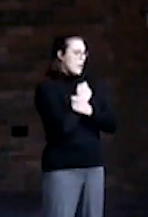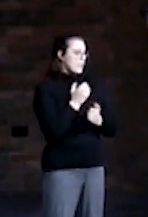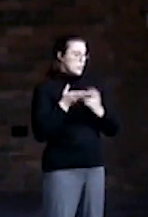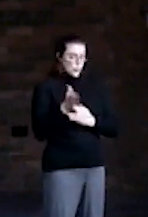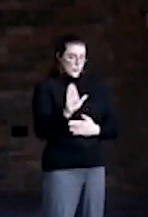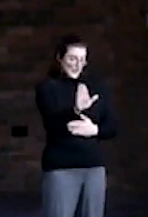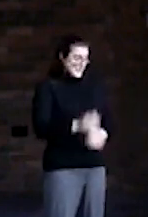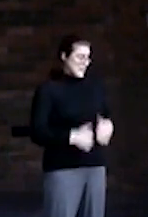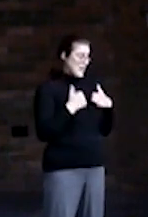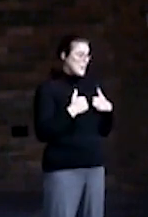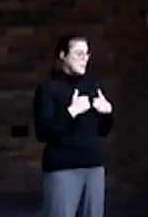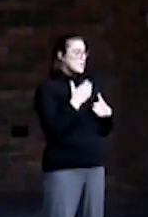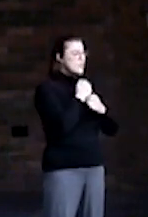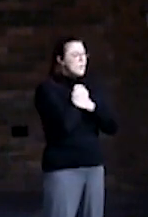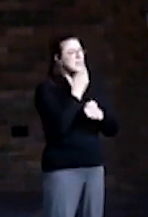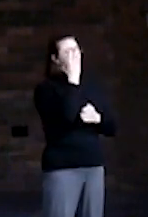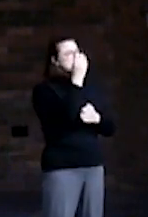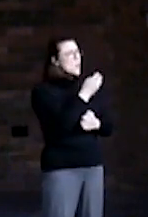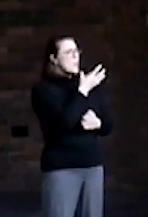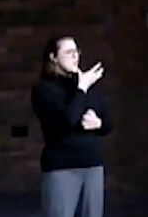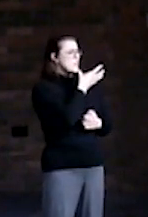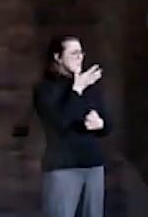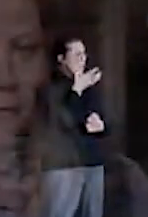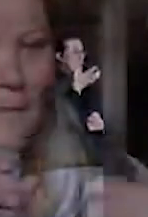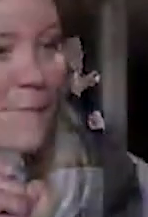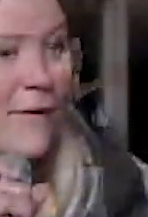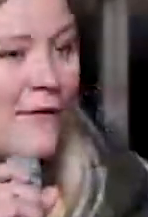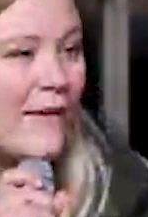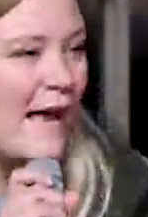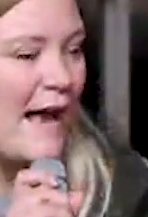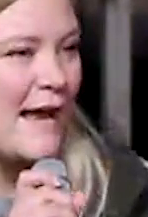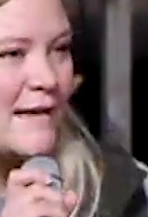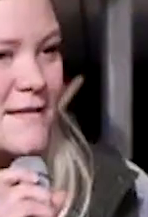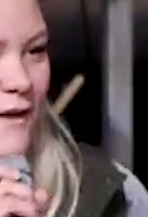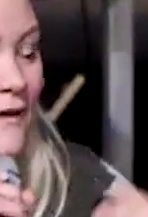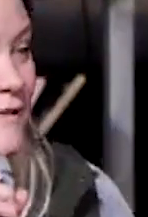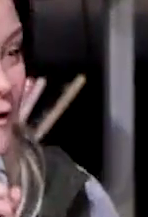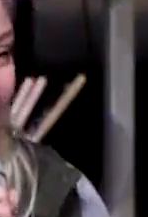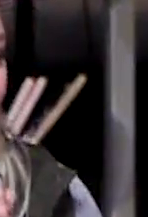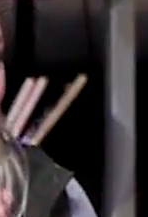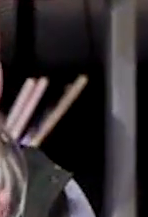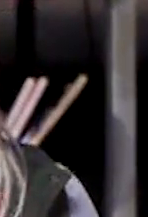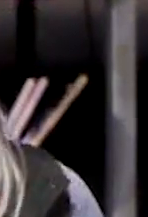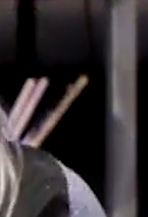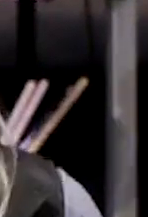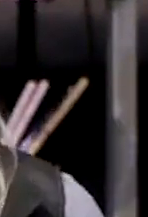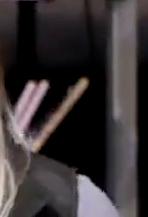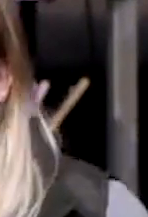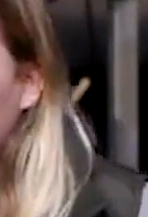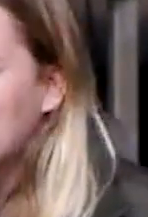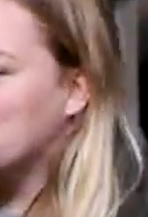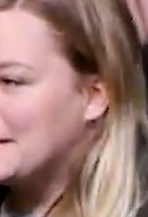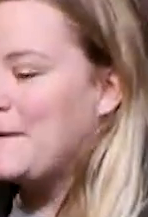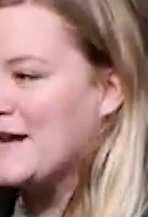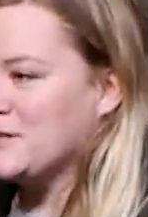He's a lover of the outdoors, of farming, of people, and of history and music. But